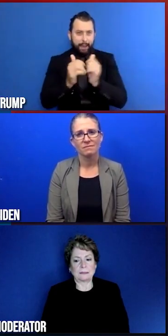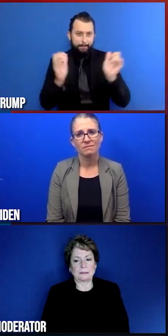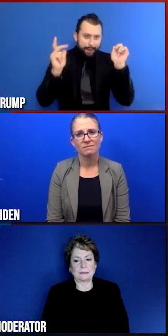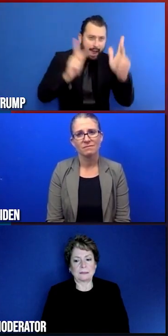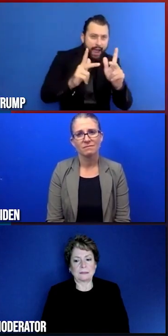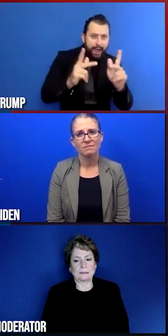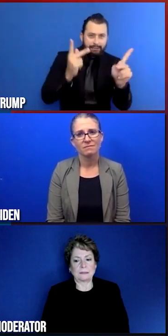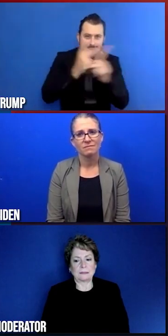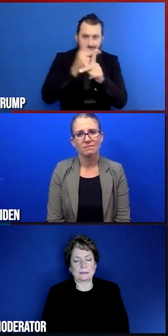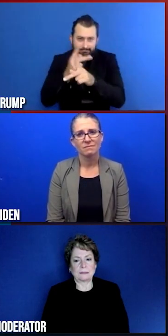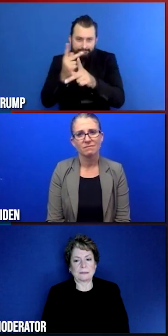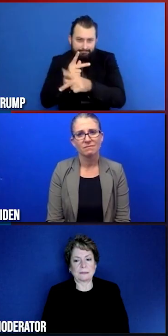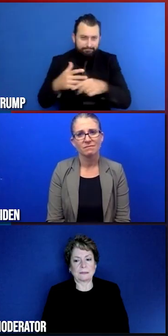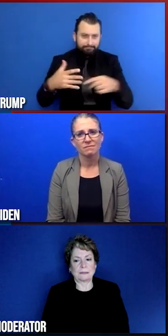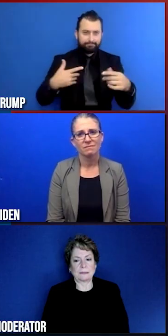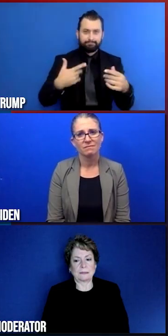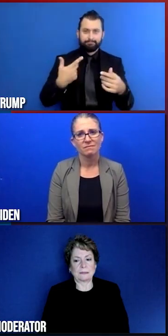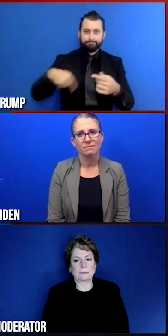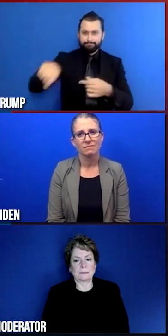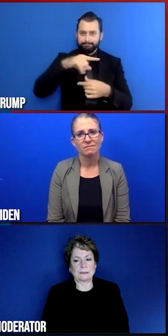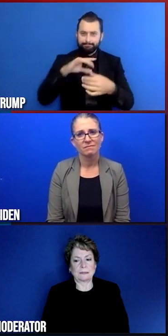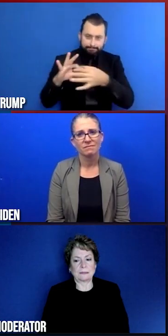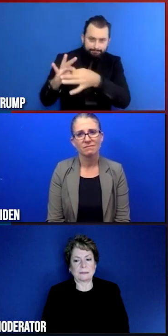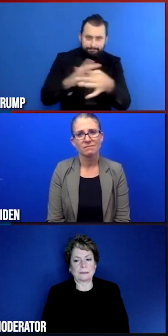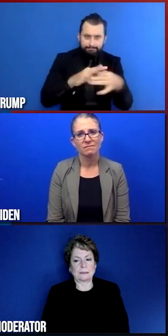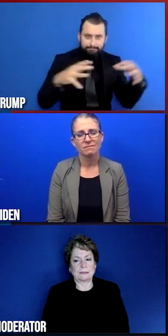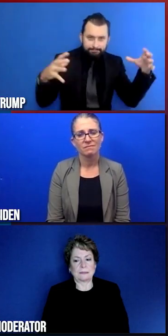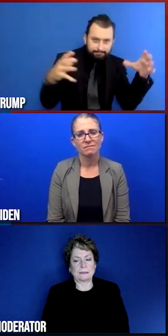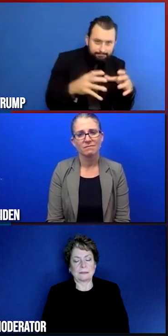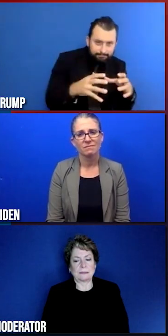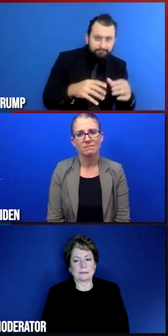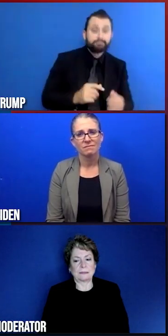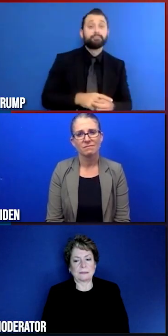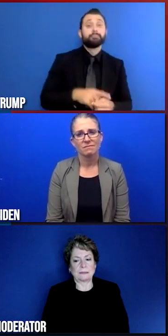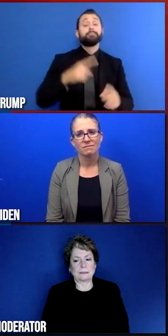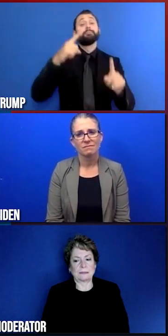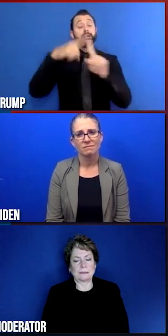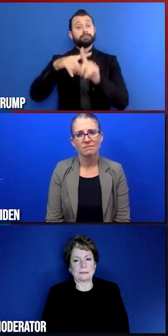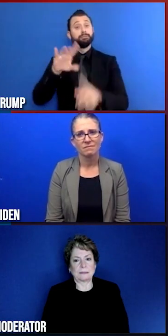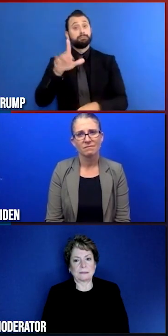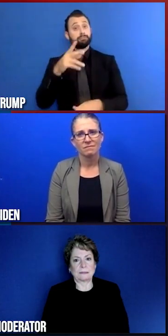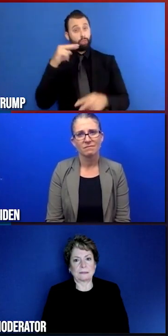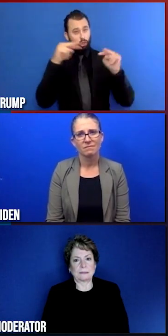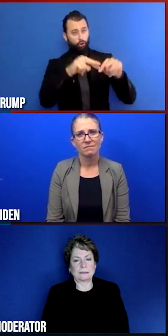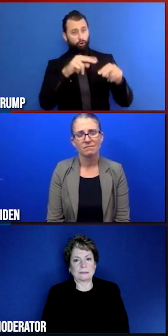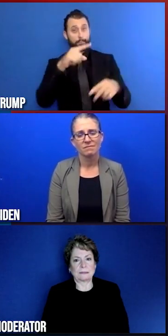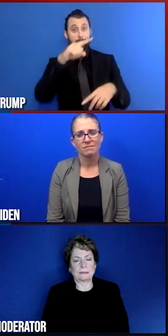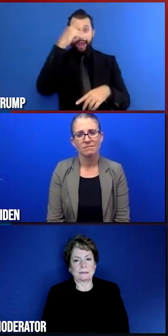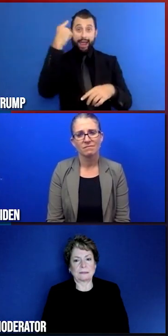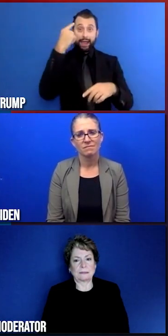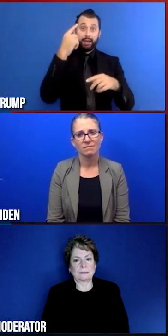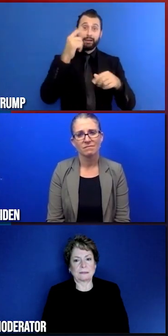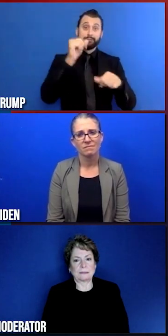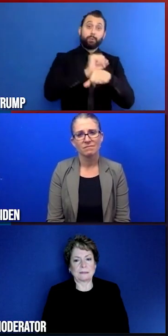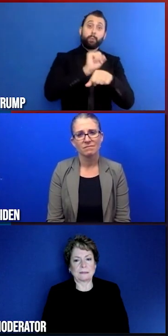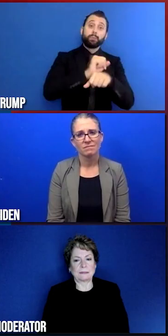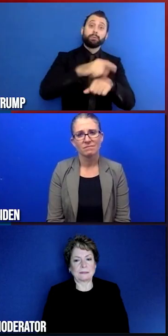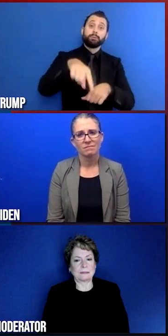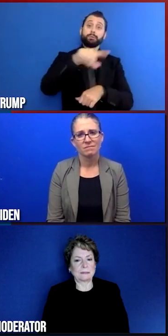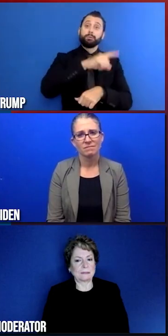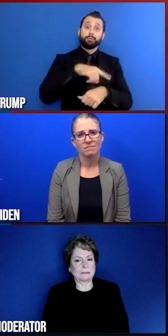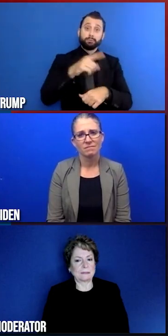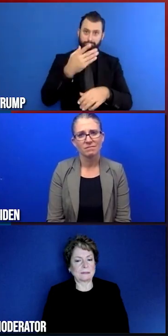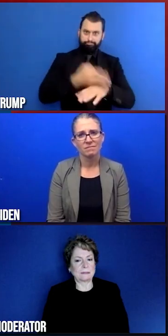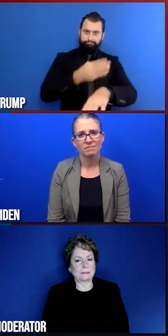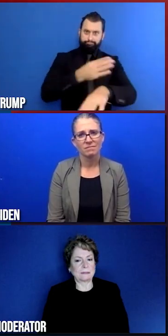black unemployment numbers in the history of our country. Hispanic, women, Asian, people with diplomas,